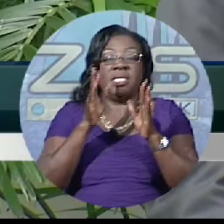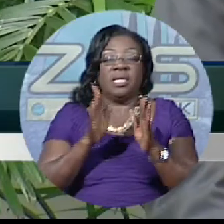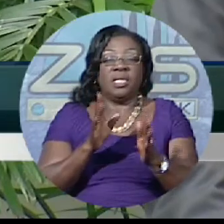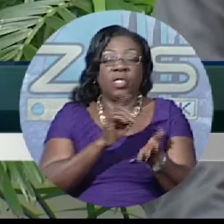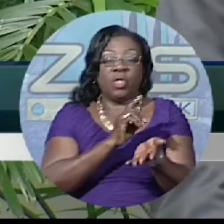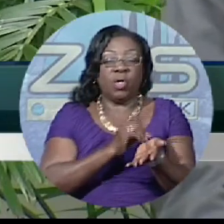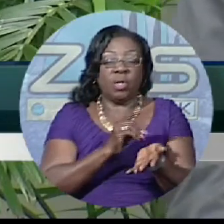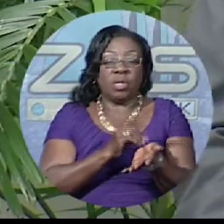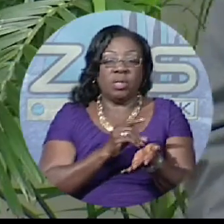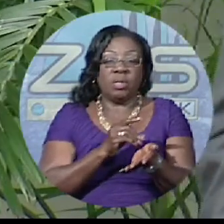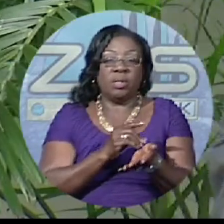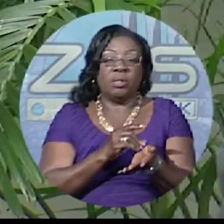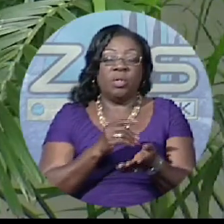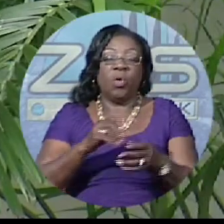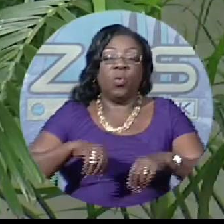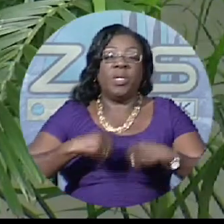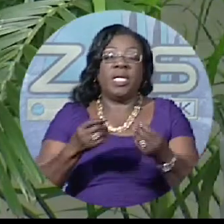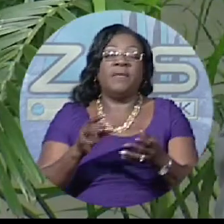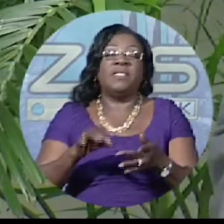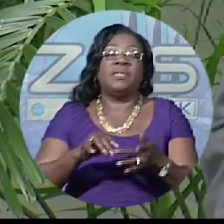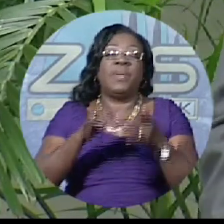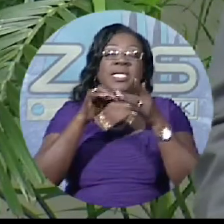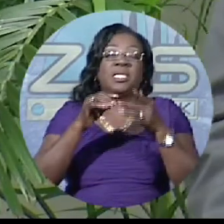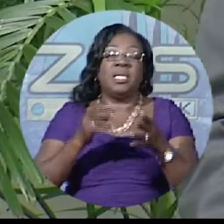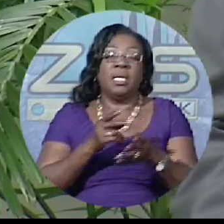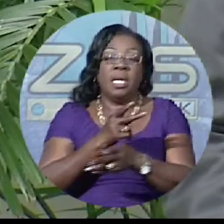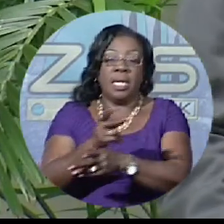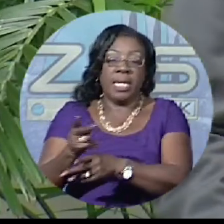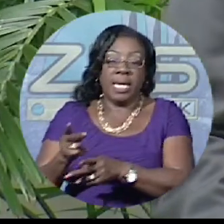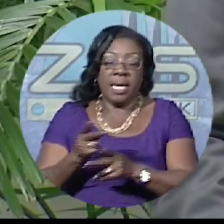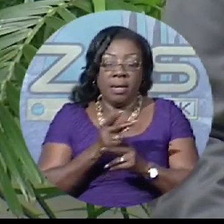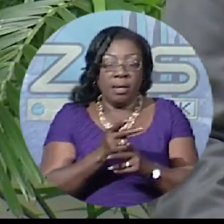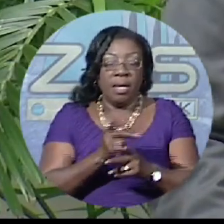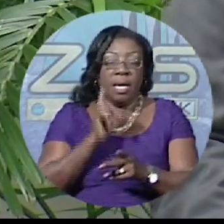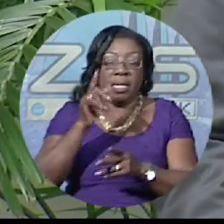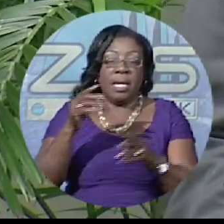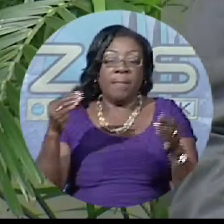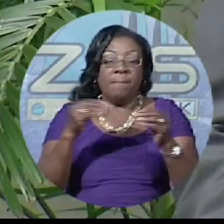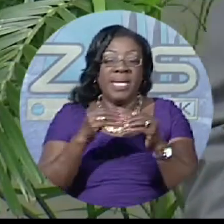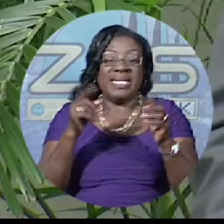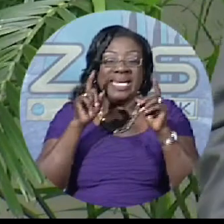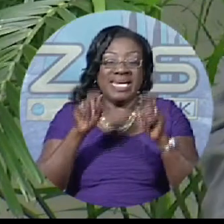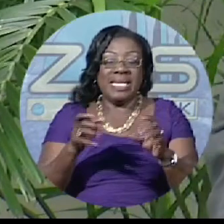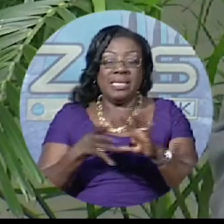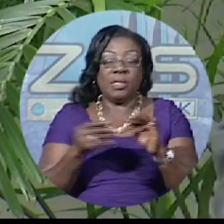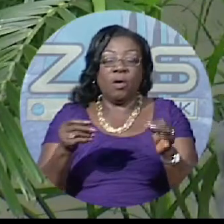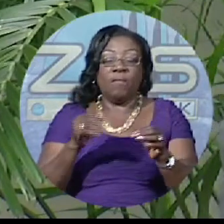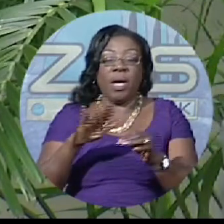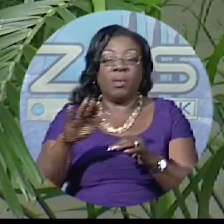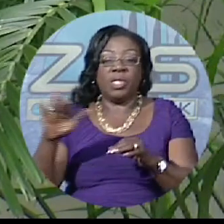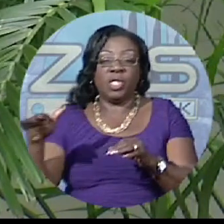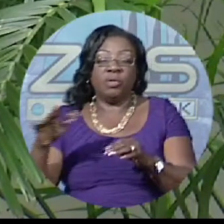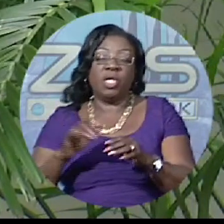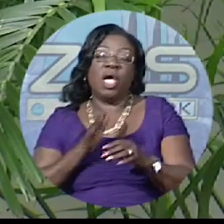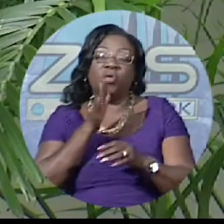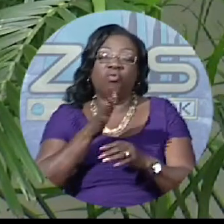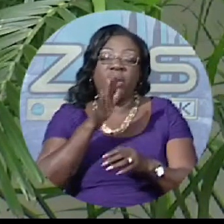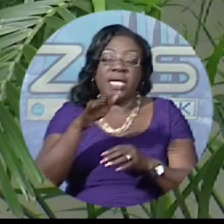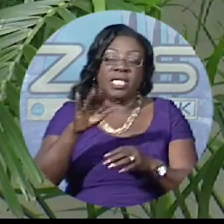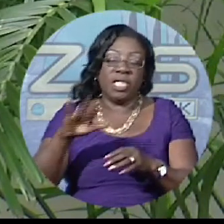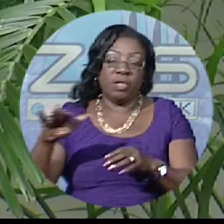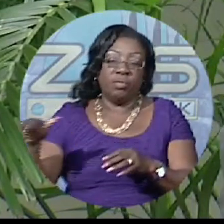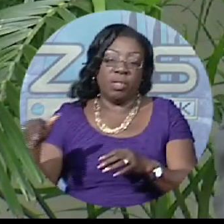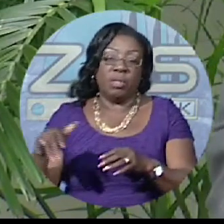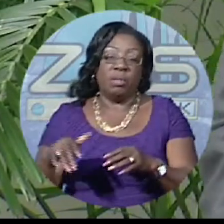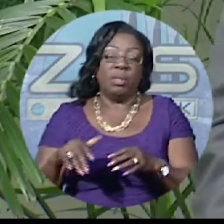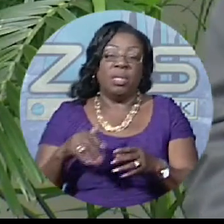to help provide a level of care that will meet your expectations and will also help meet the needs of your children, your grandchildren, and all the children